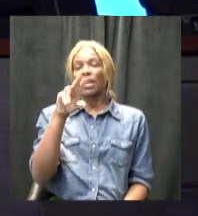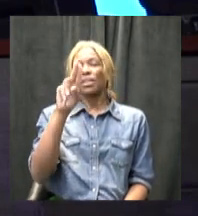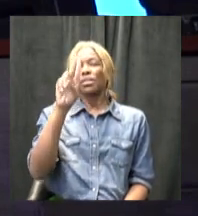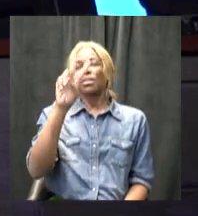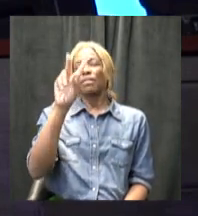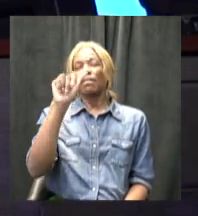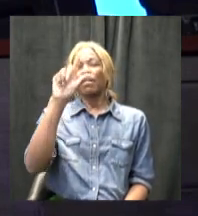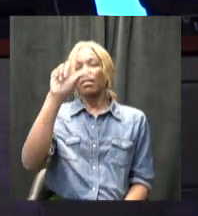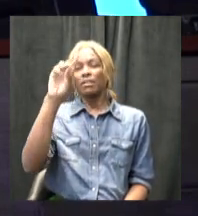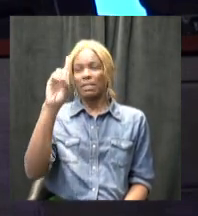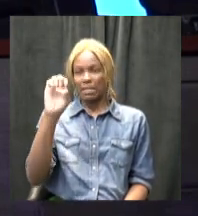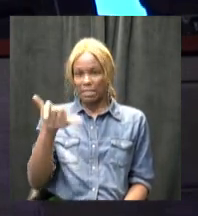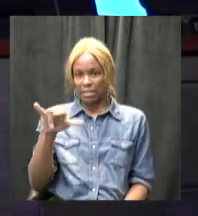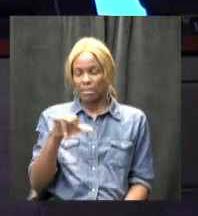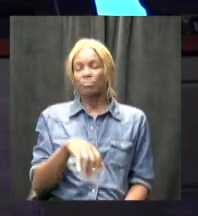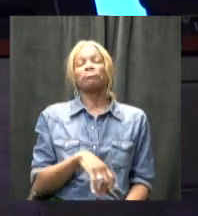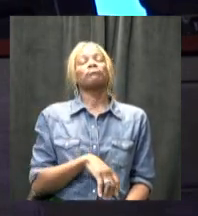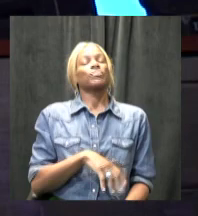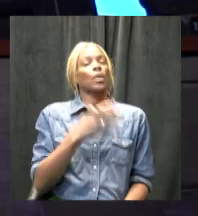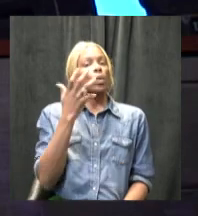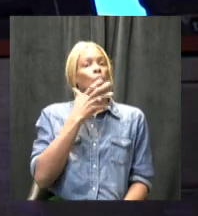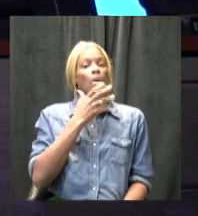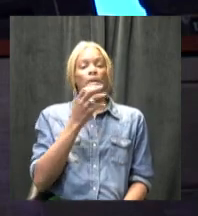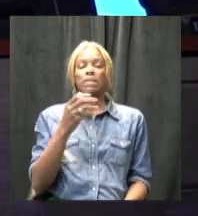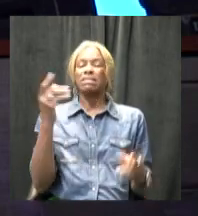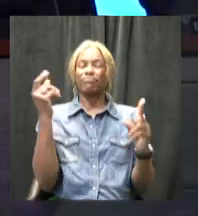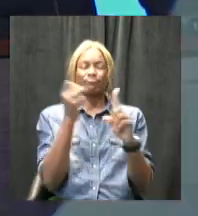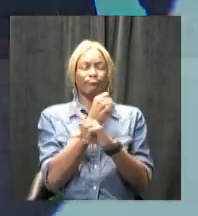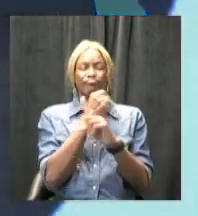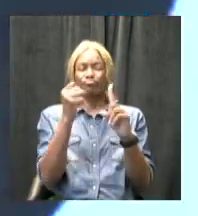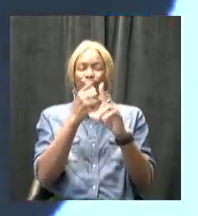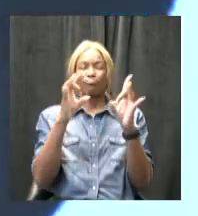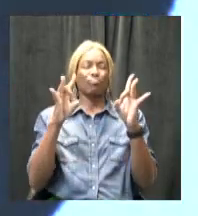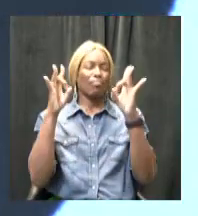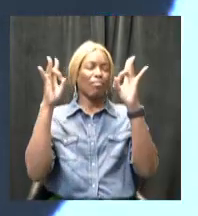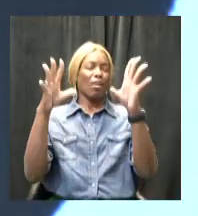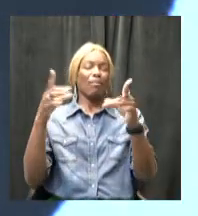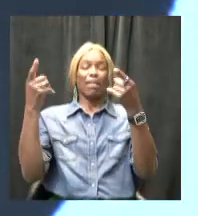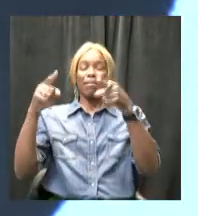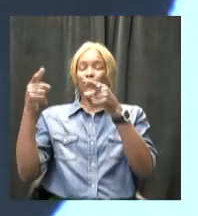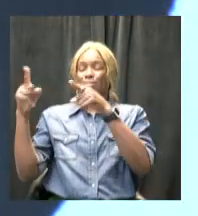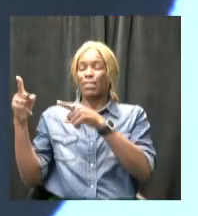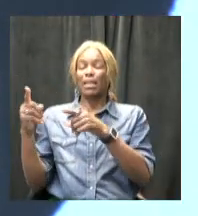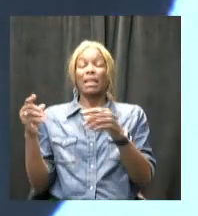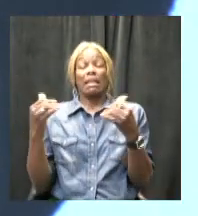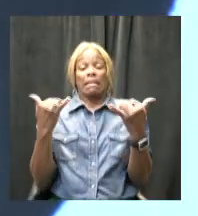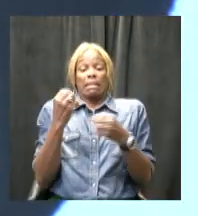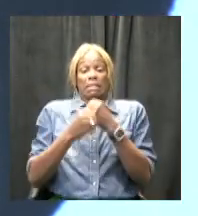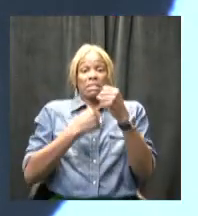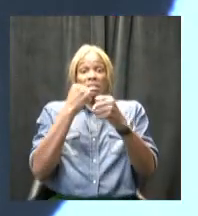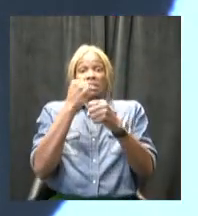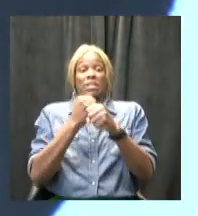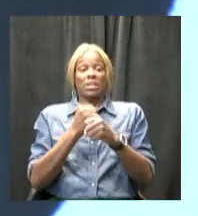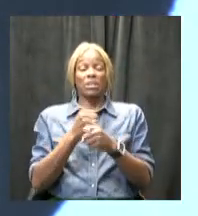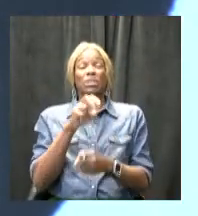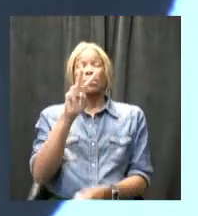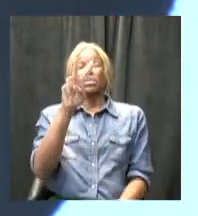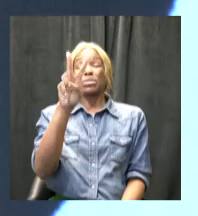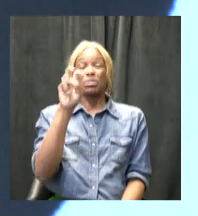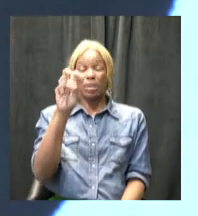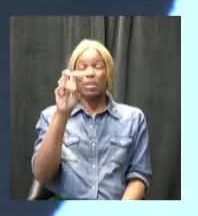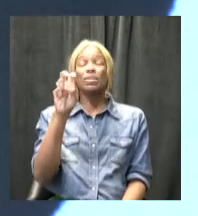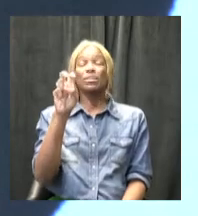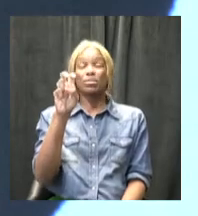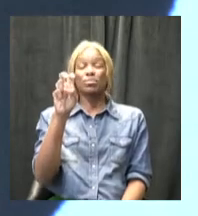the senseless violence that we continue to see on the news. And this year alone, 232 mass shootings have already